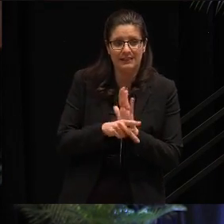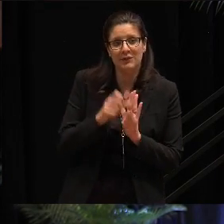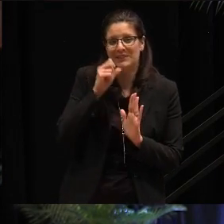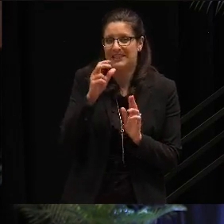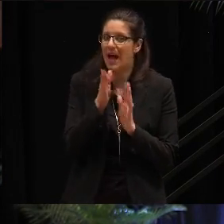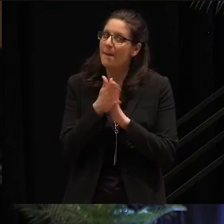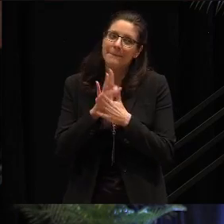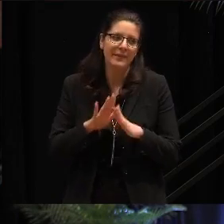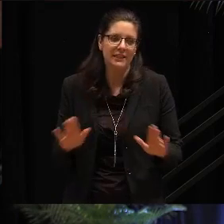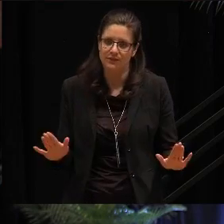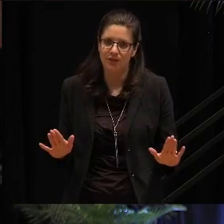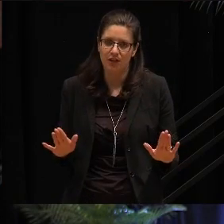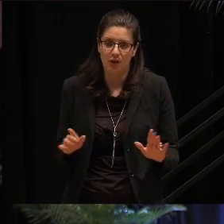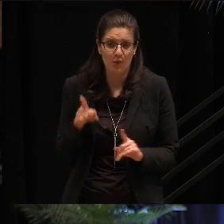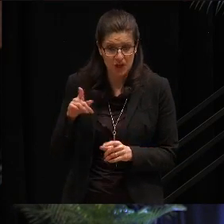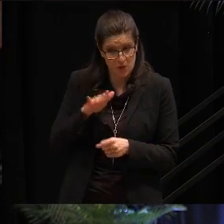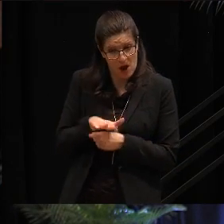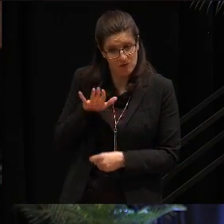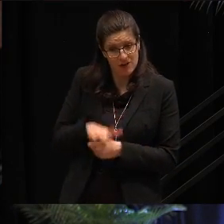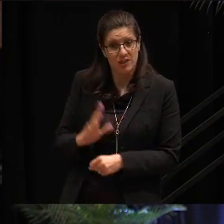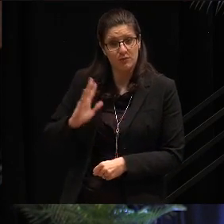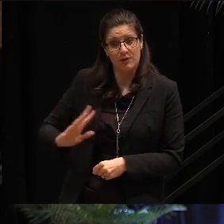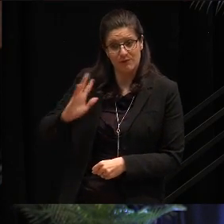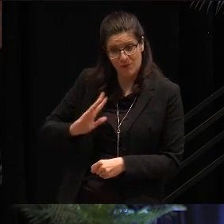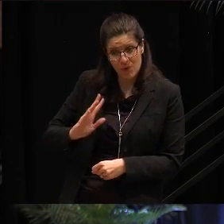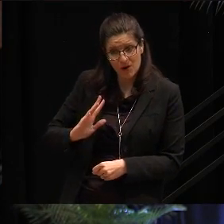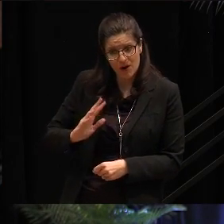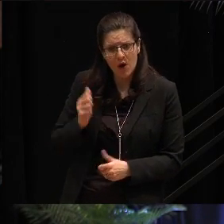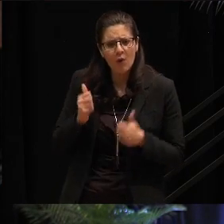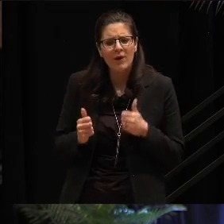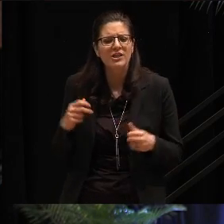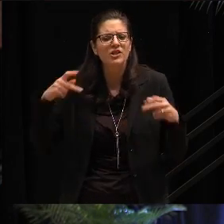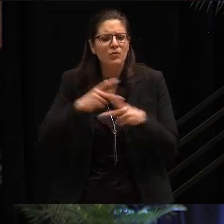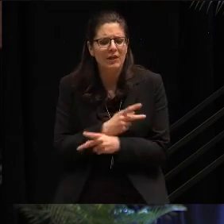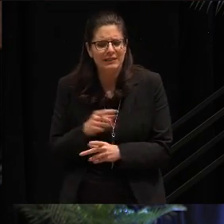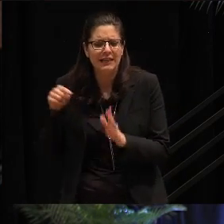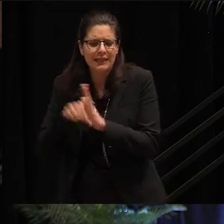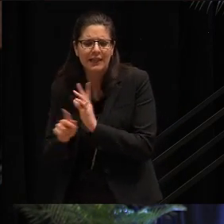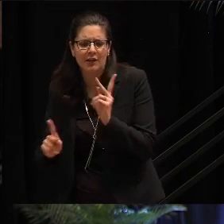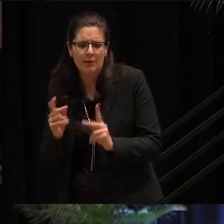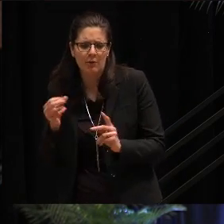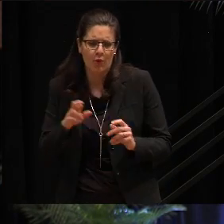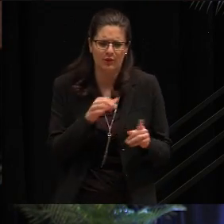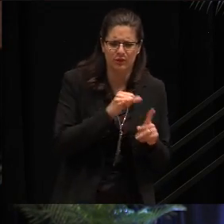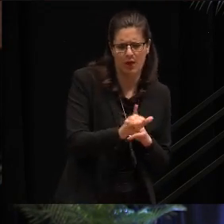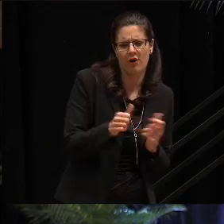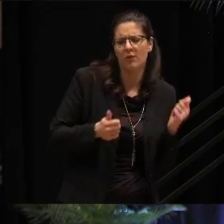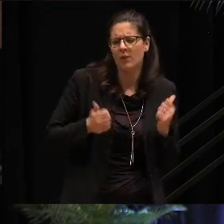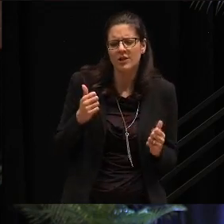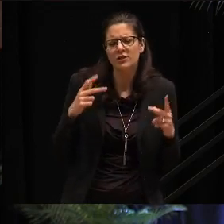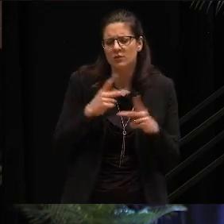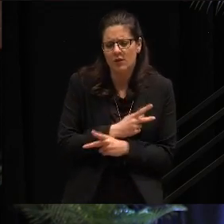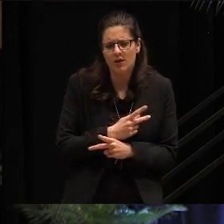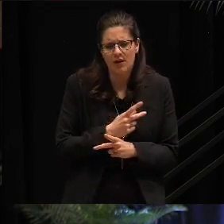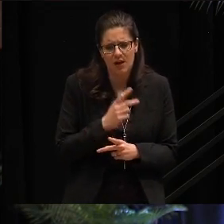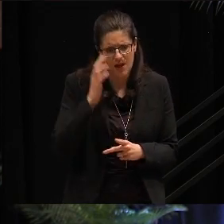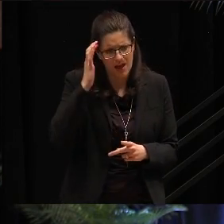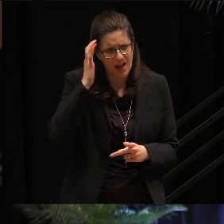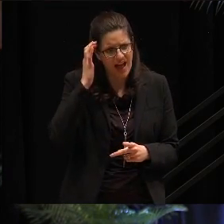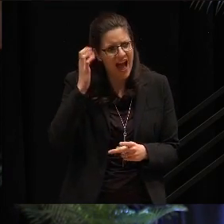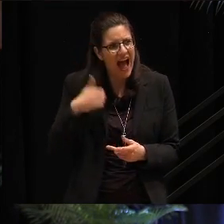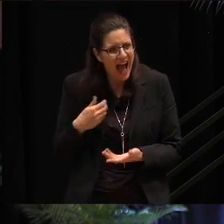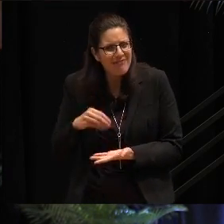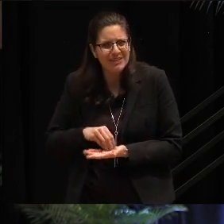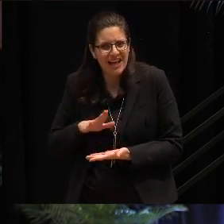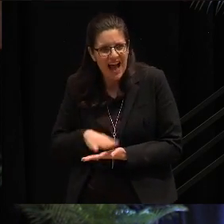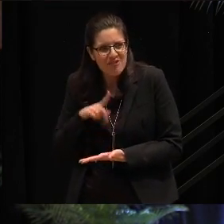think it was. Were you as outraged then, and what's worse, Yes. using bad language or killing human Yes. beings? I mean, I'm a little I'm on the record as confused criticizing here.